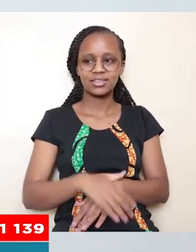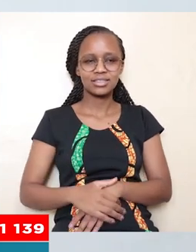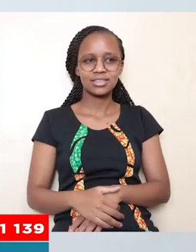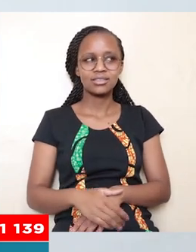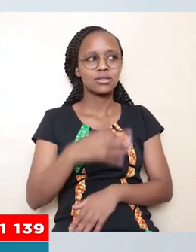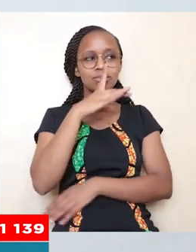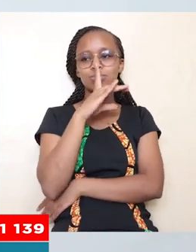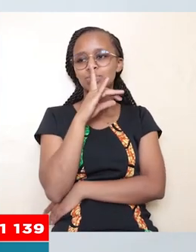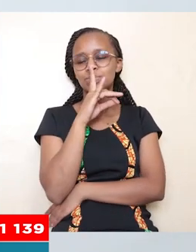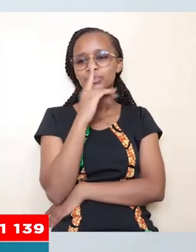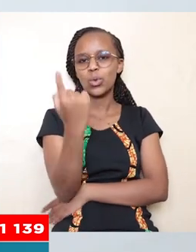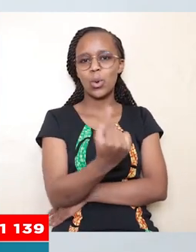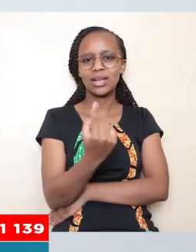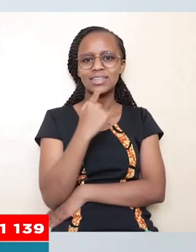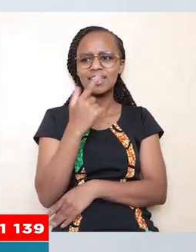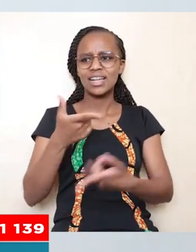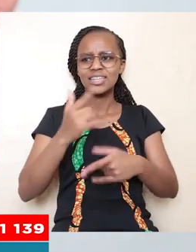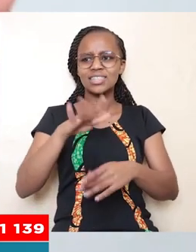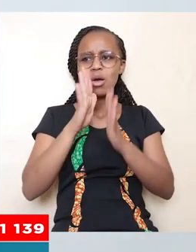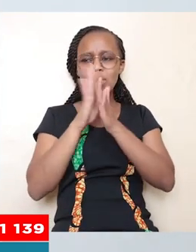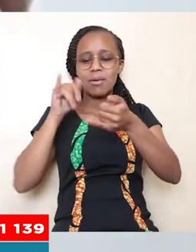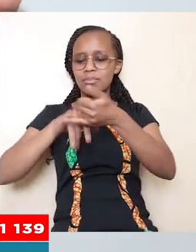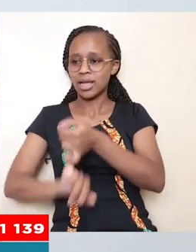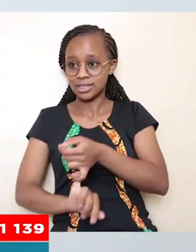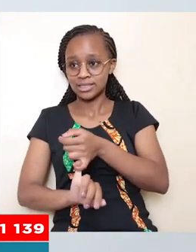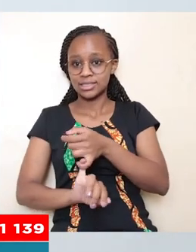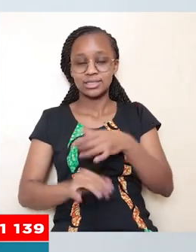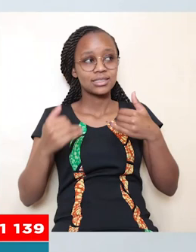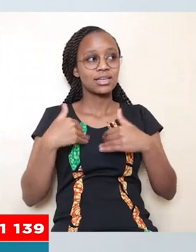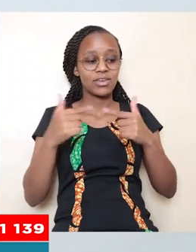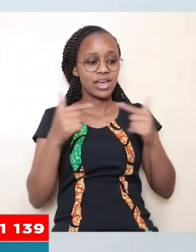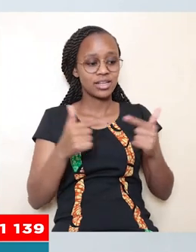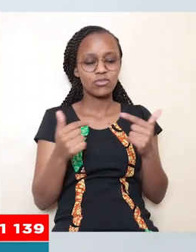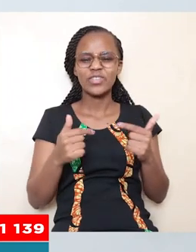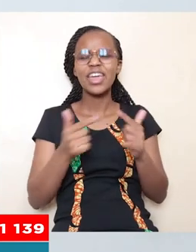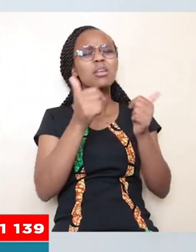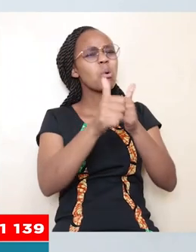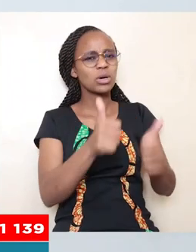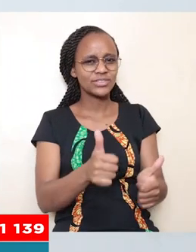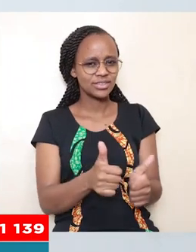Tunataka kunyamaza. And then we say, let us pray for our marriages. They have enemies. Which enemies?